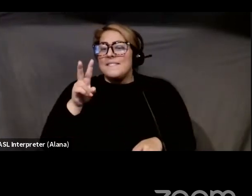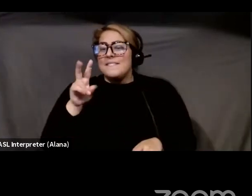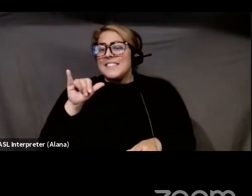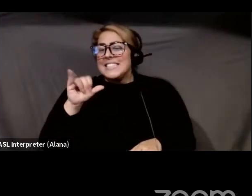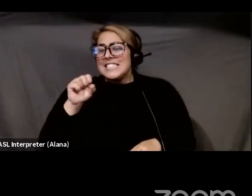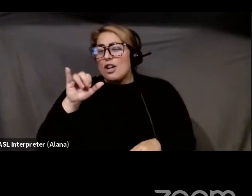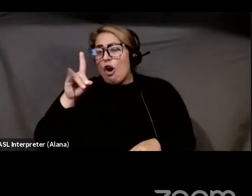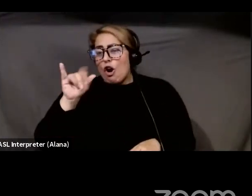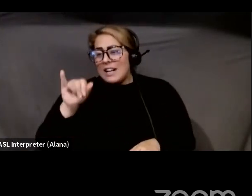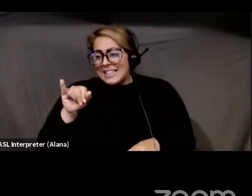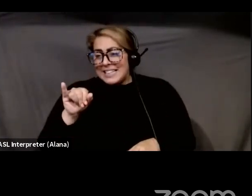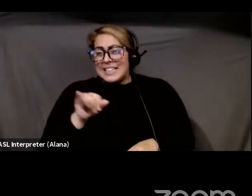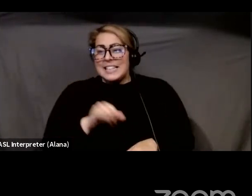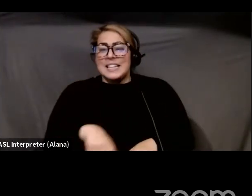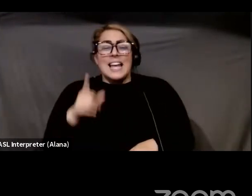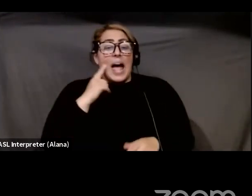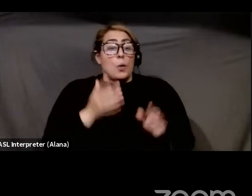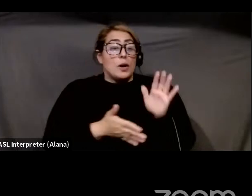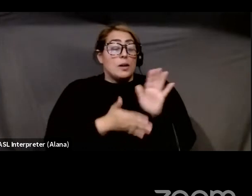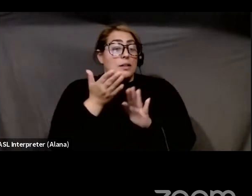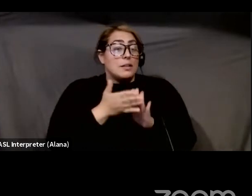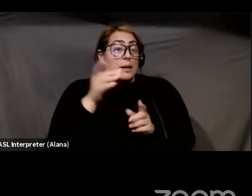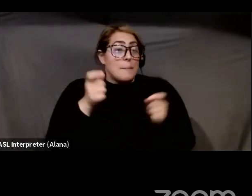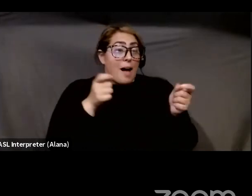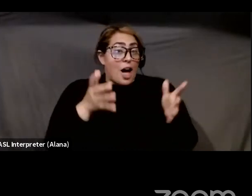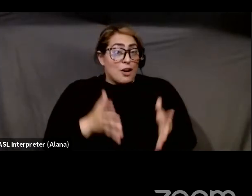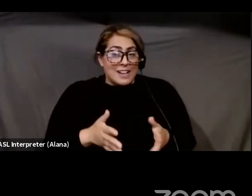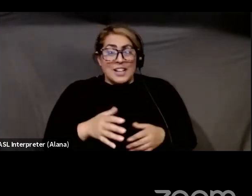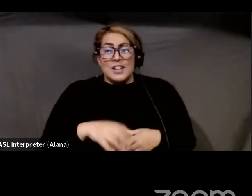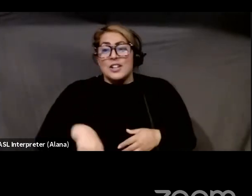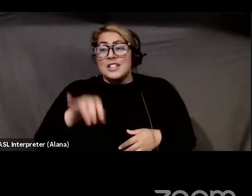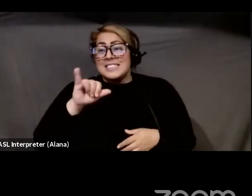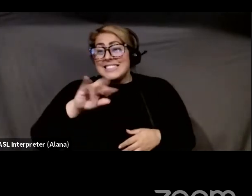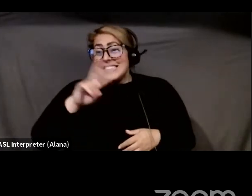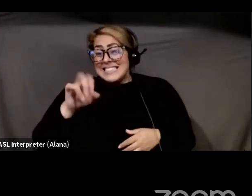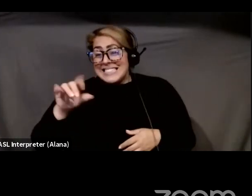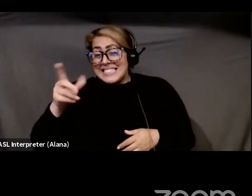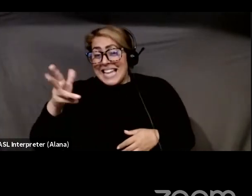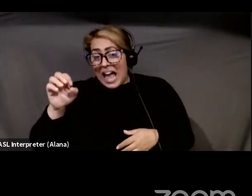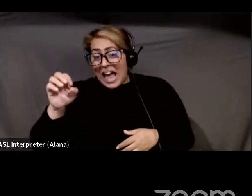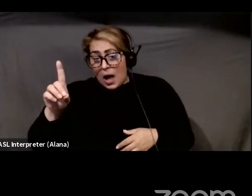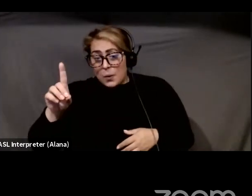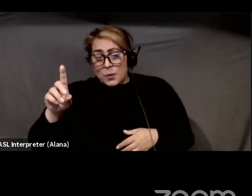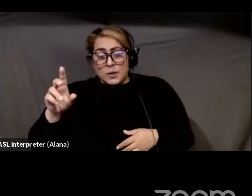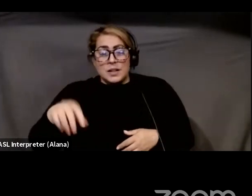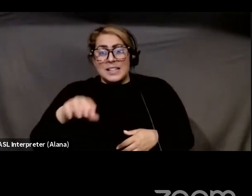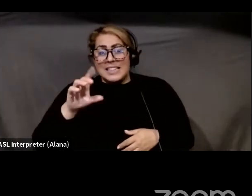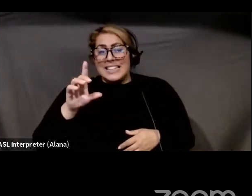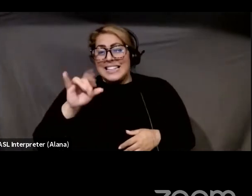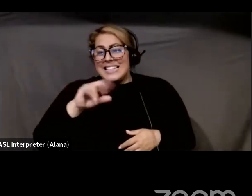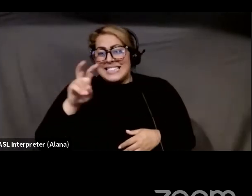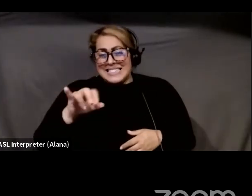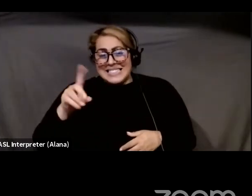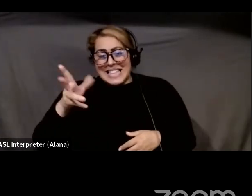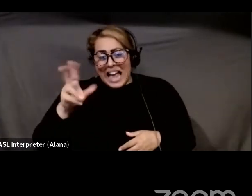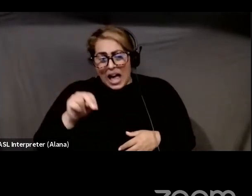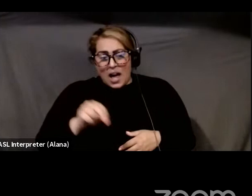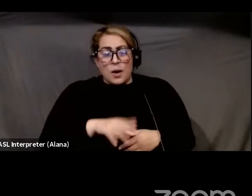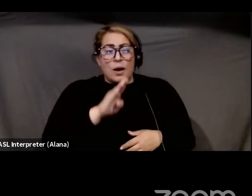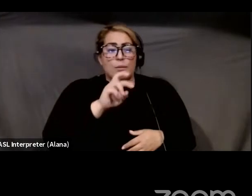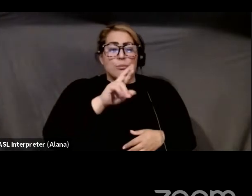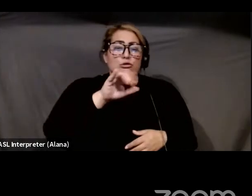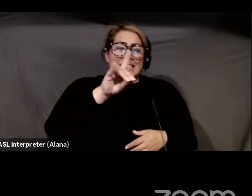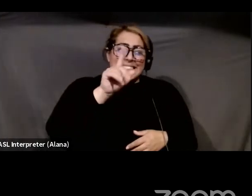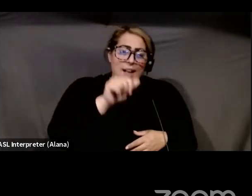tonight, Izzy Dow and Sarah Bukowski from the Dance NYC team, and of course, all of the team members that are working behind the